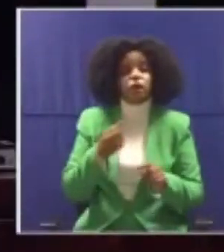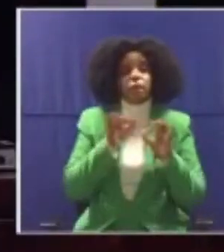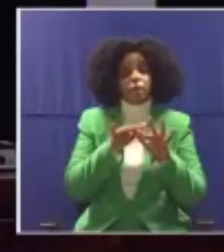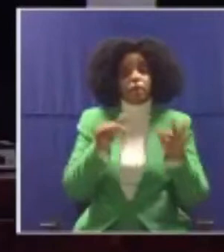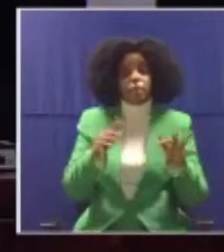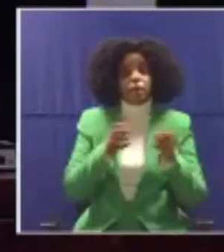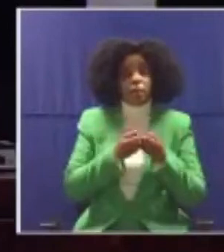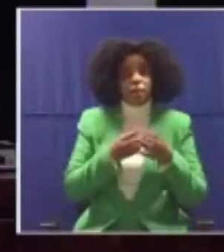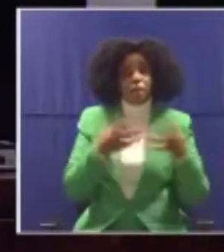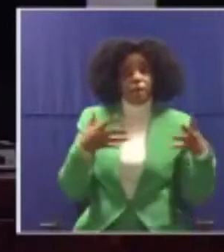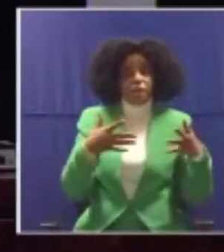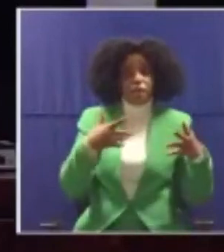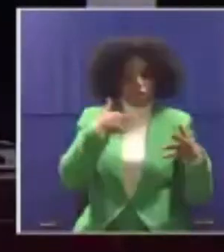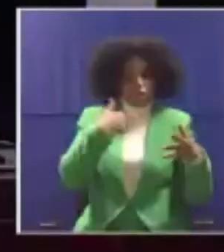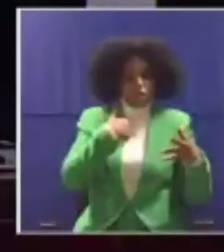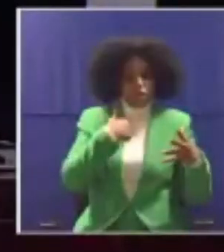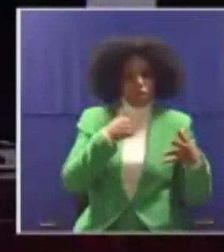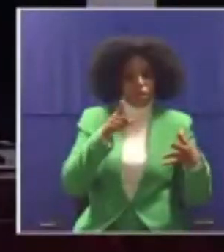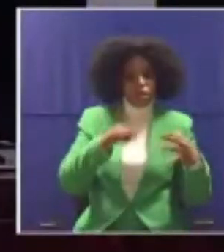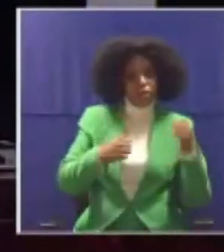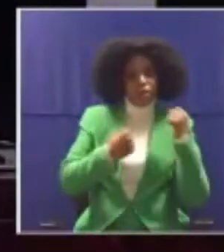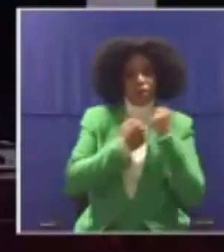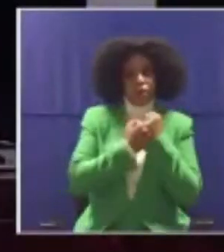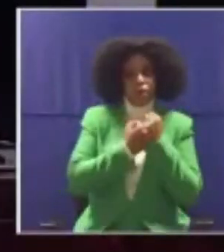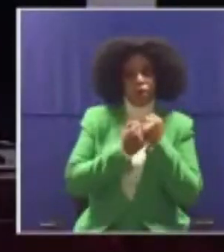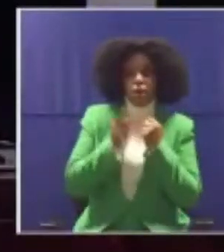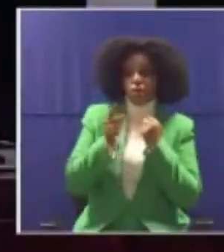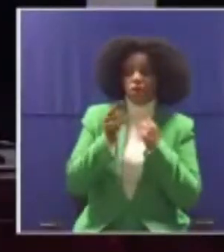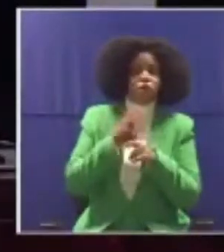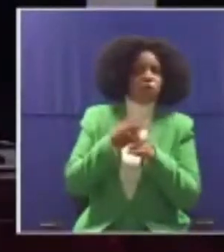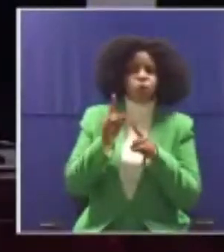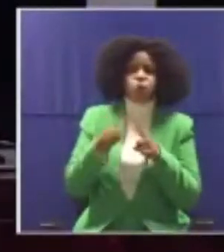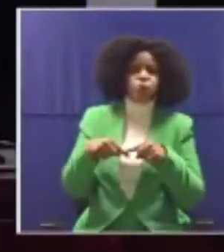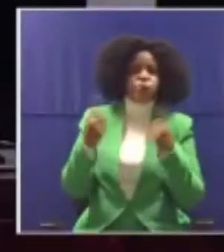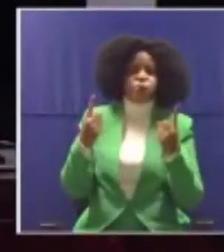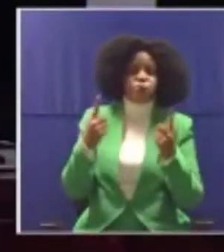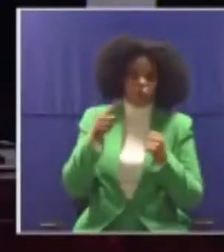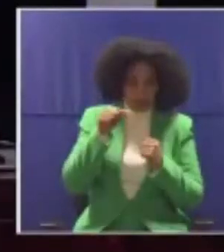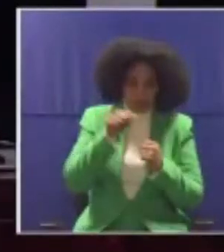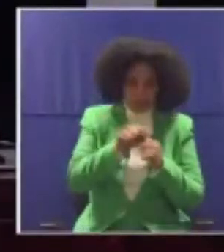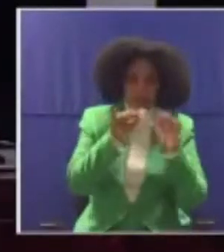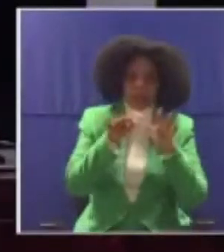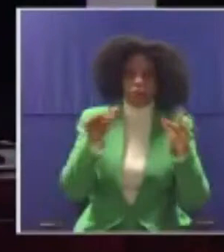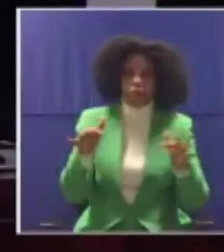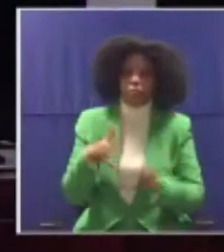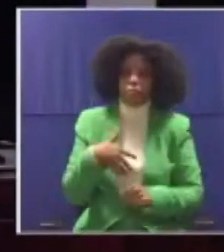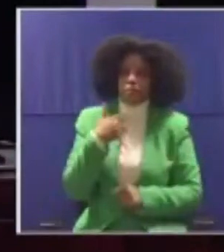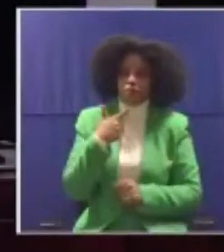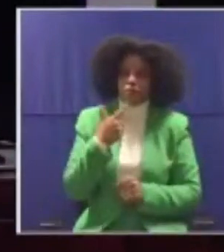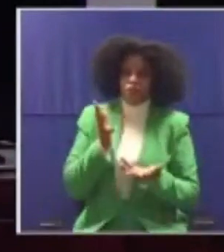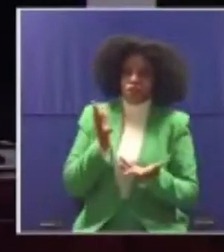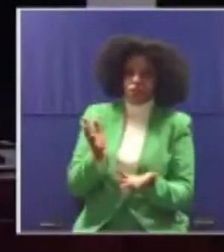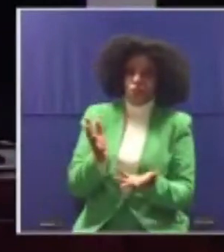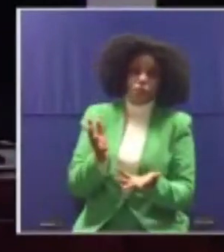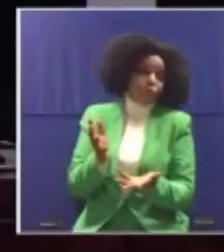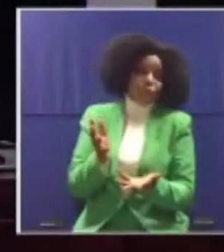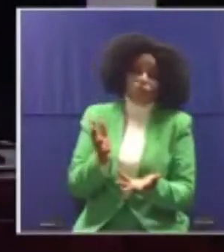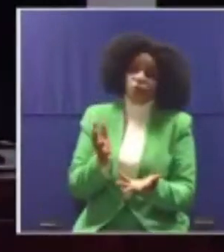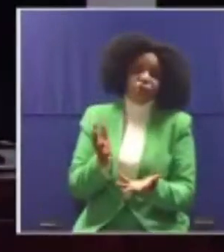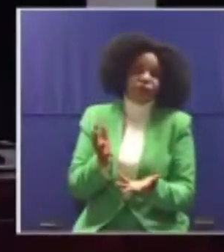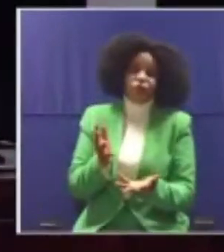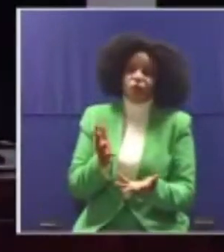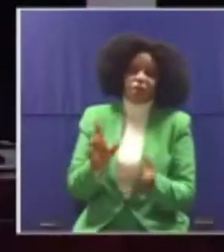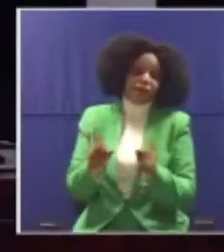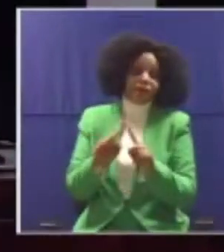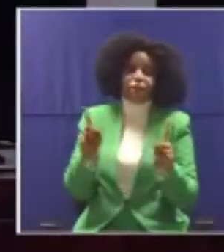lead, it's no longer the will of the people. So let's design a model that is consistent with